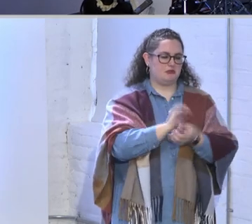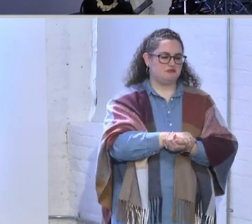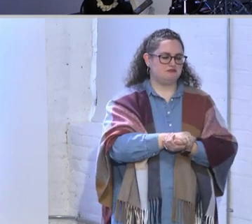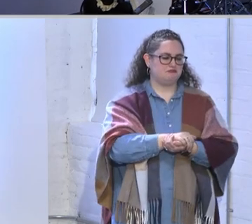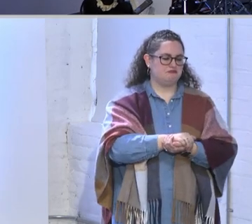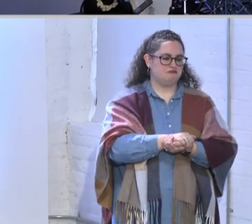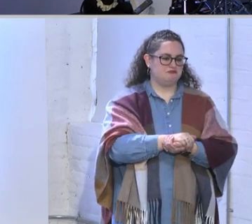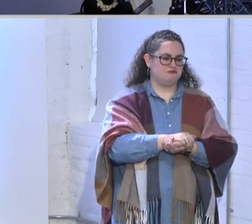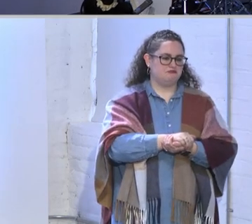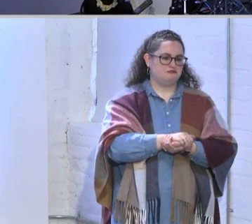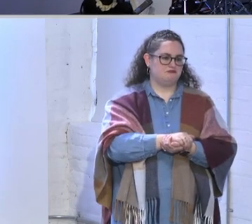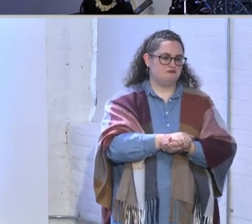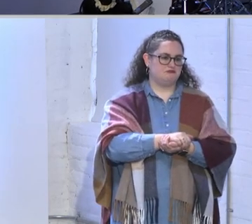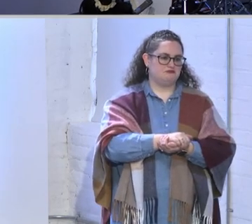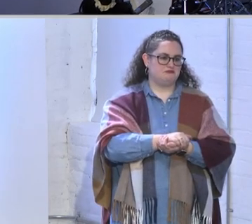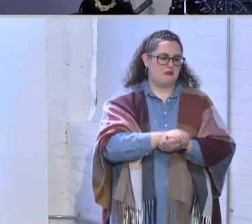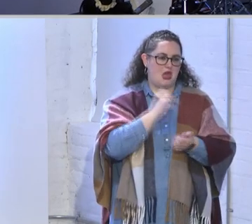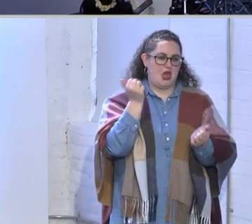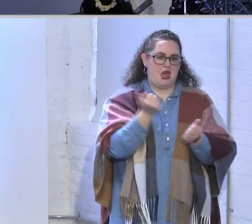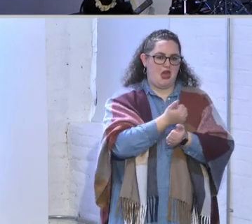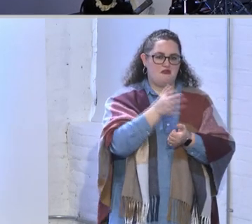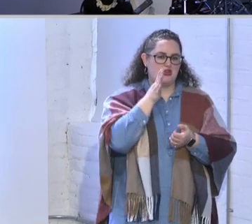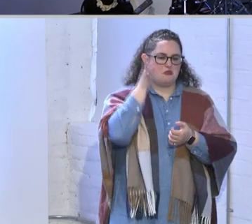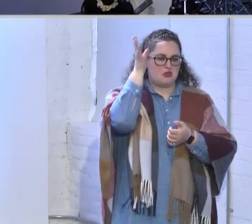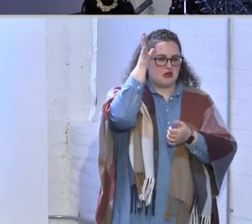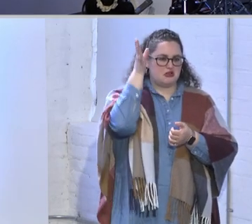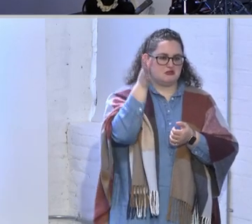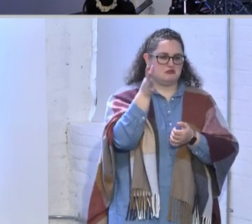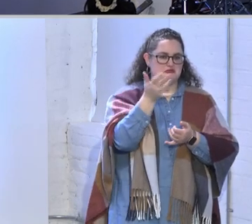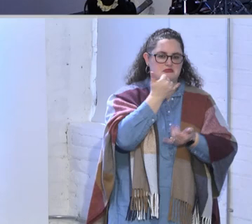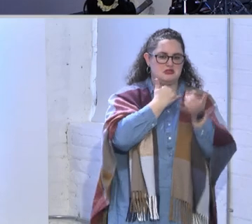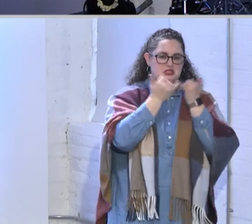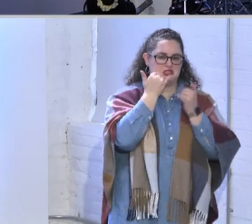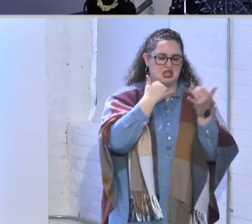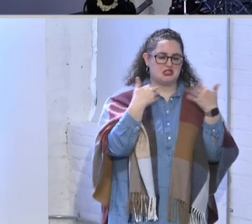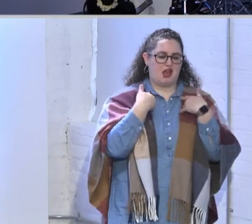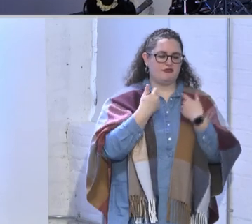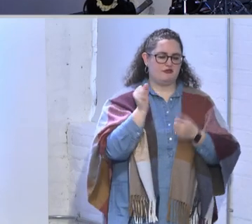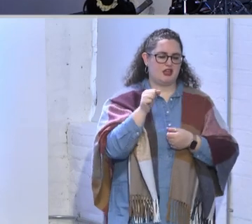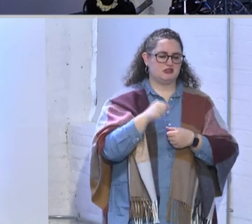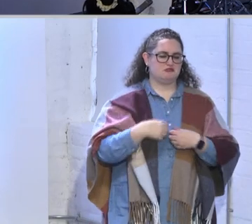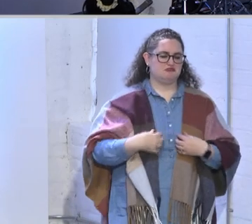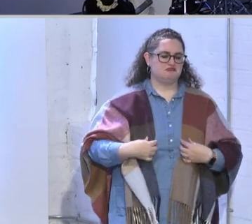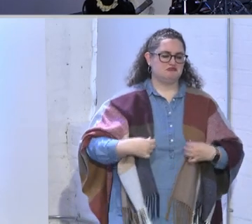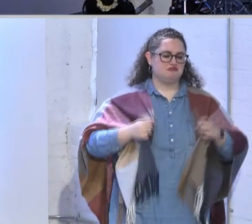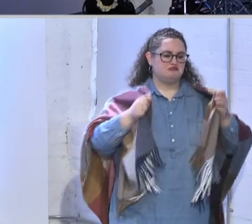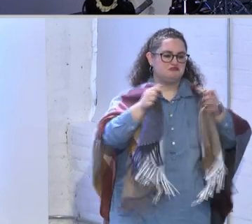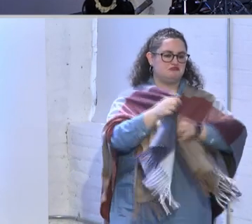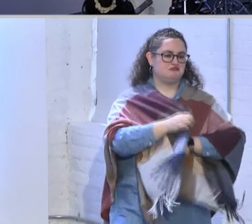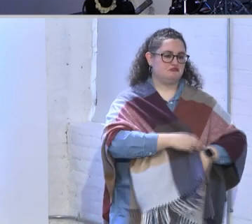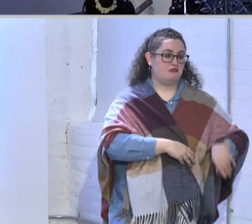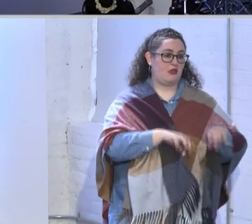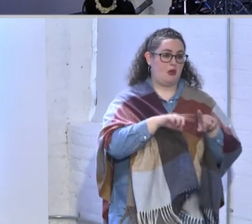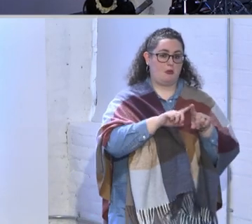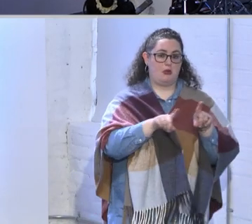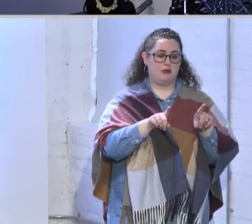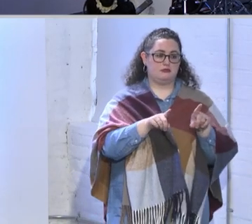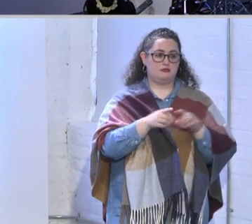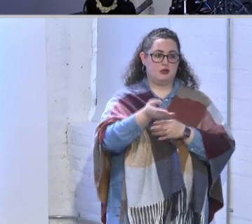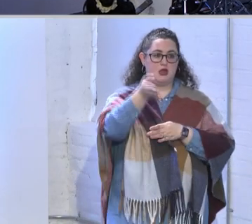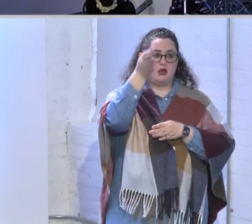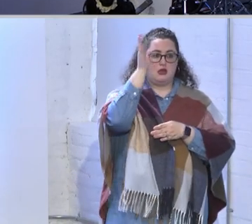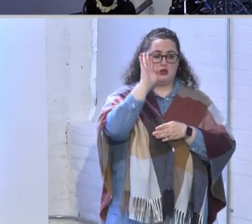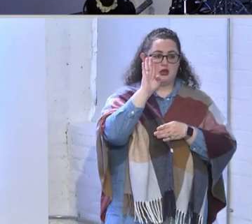mean, and every parent has made mistakes, and we've made a lot of them. But God, still in